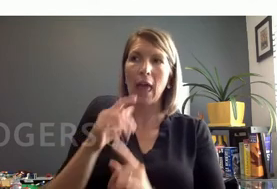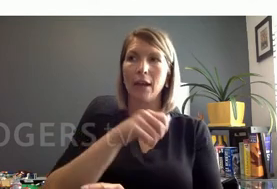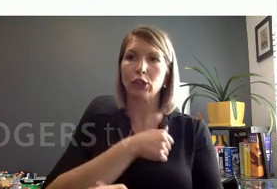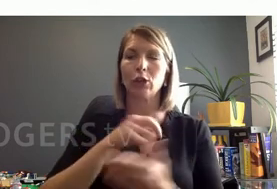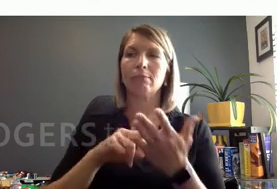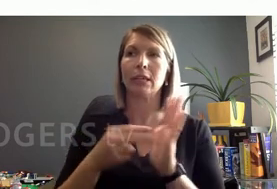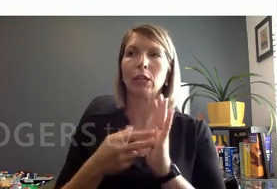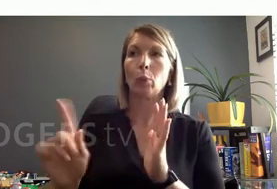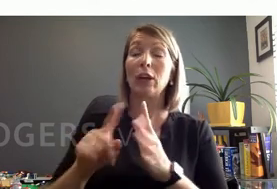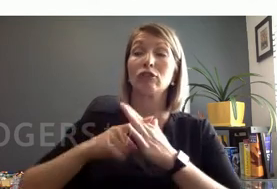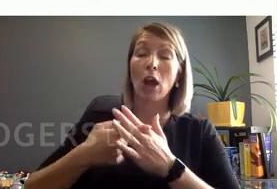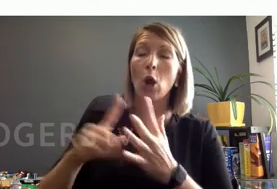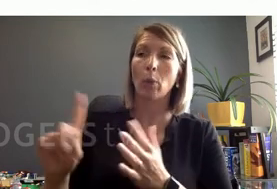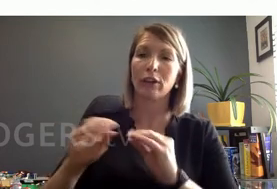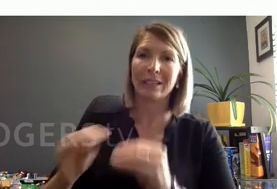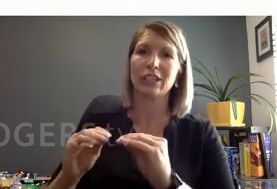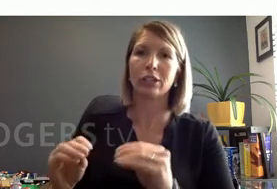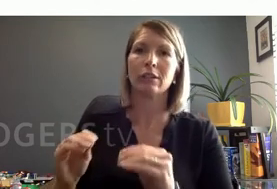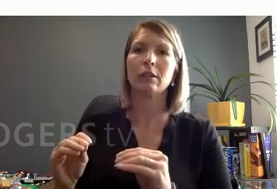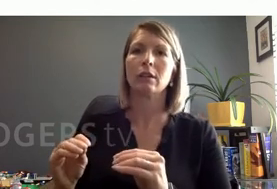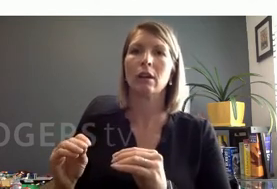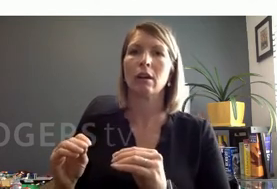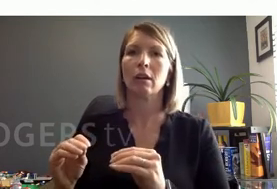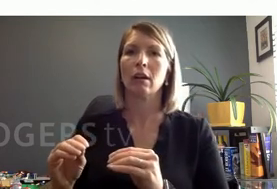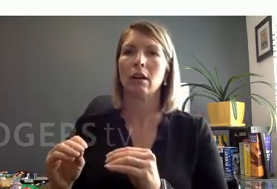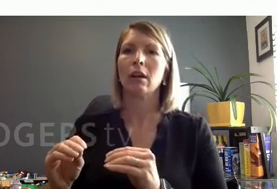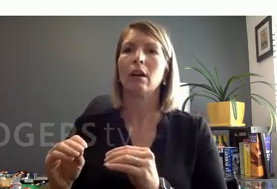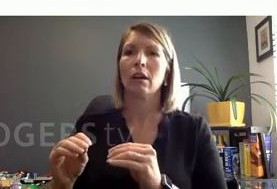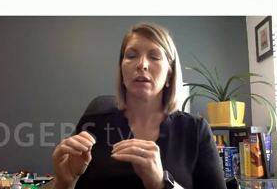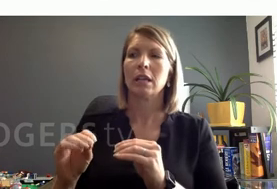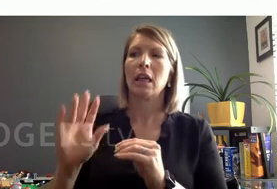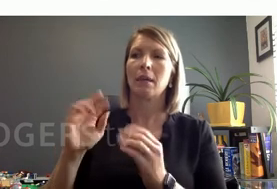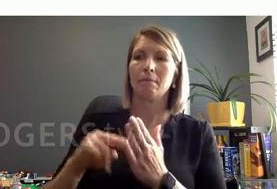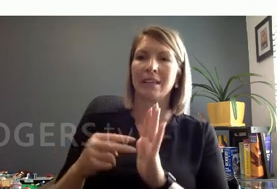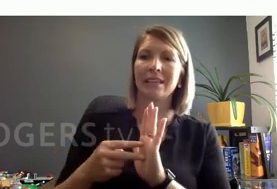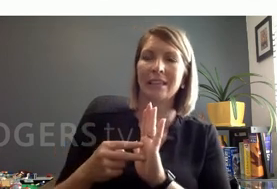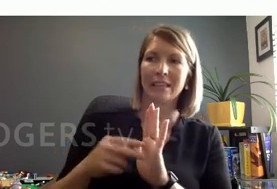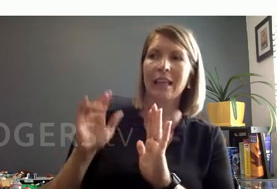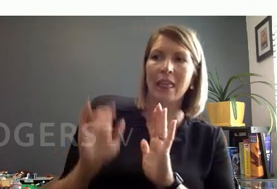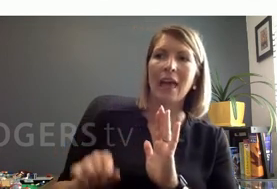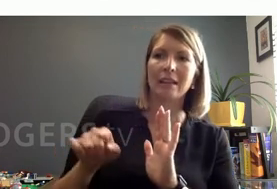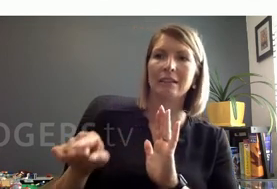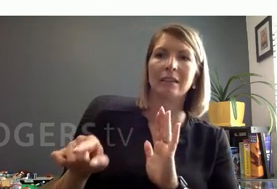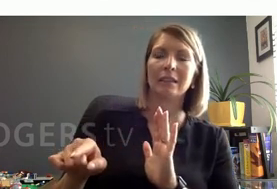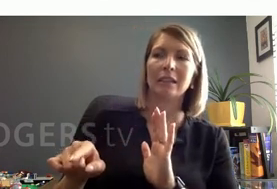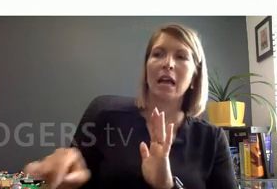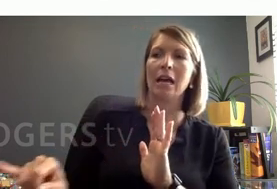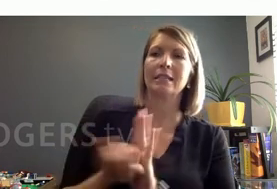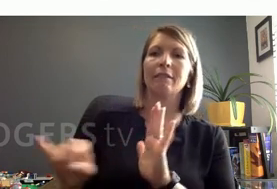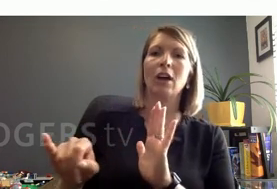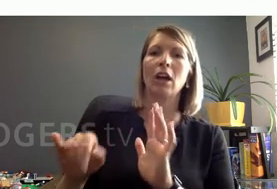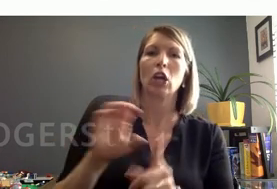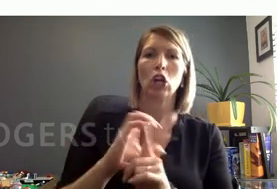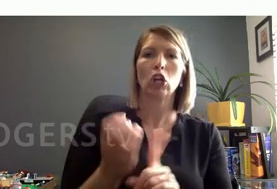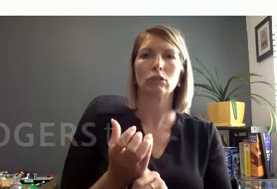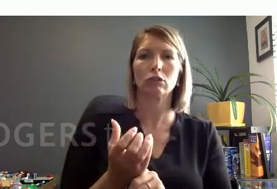that grade level, because they are also exploring world cultures, but they don't always get an opportunity to interact with the cultures with which they